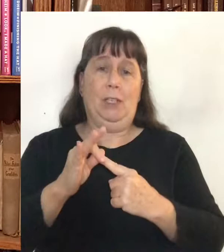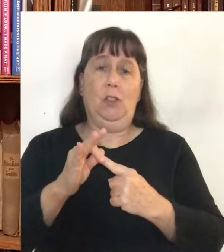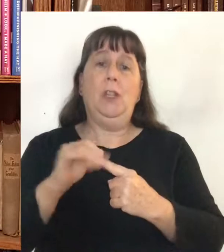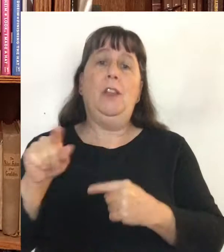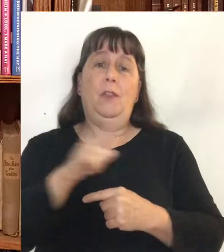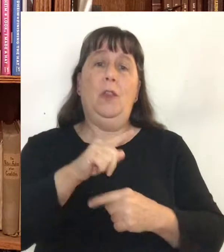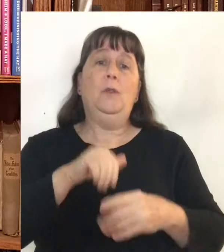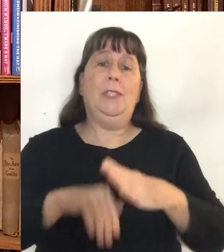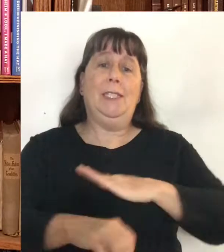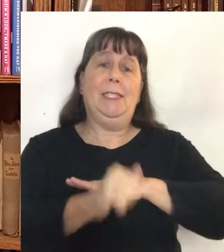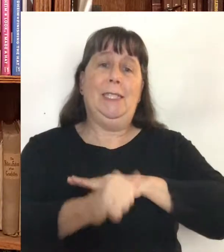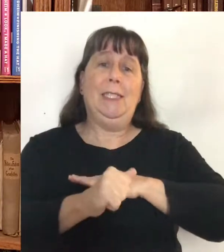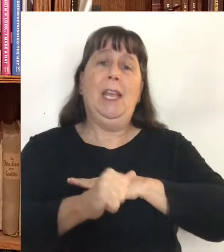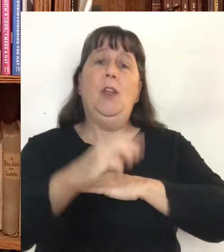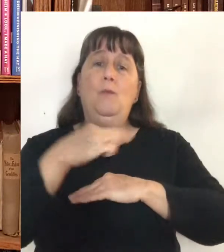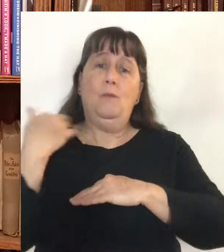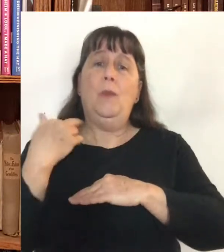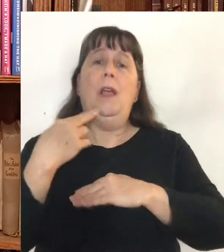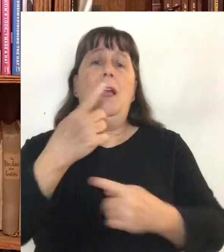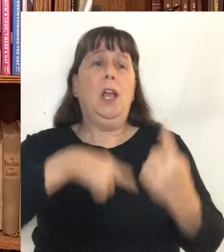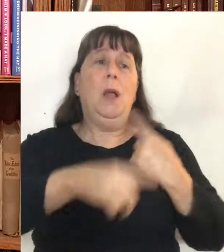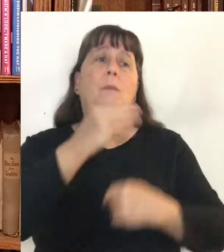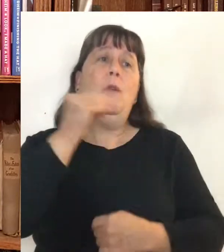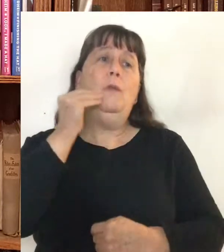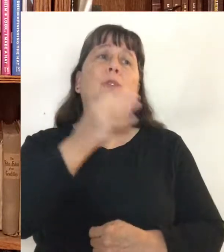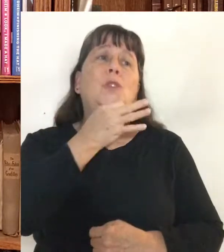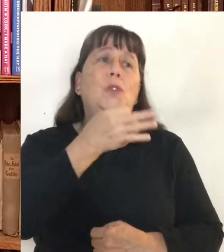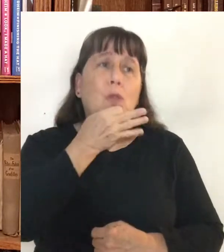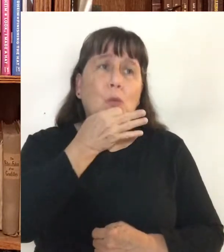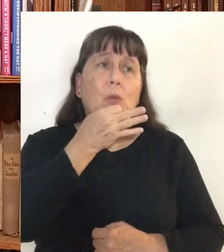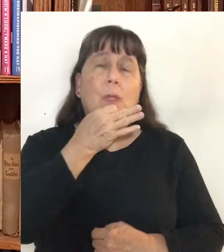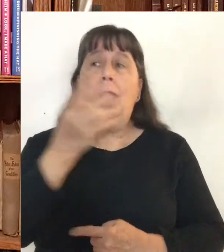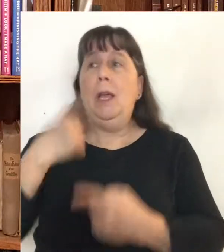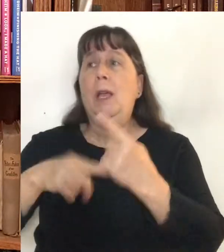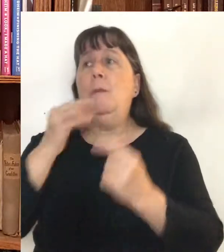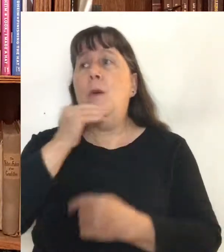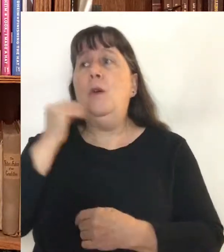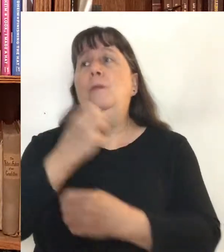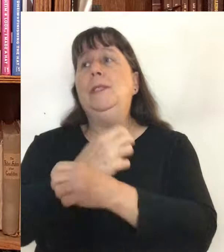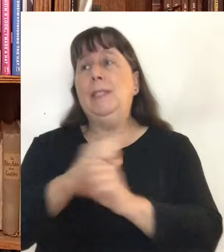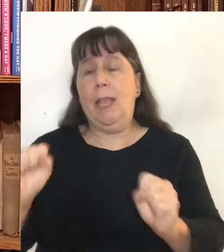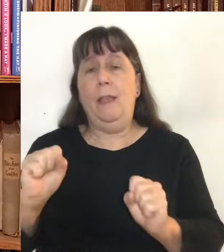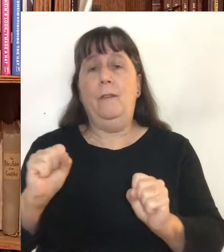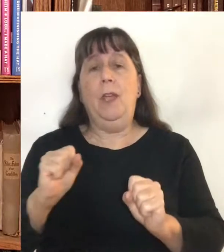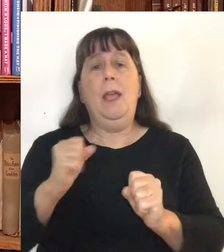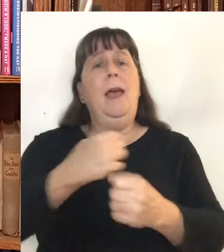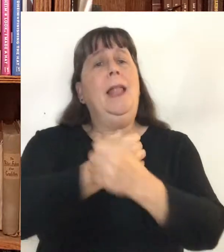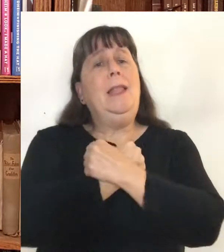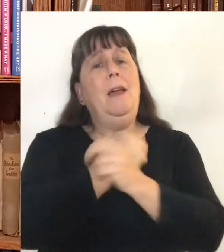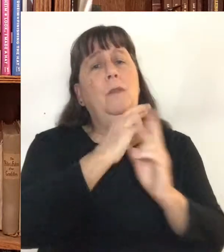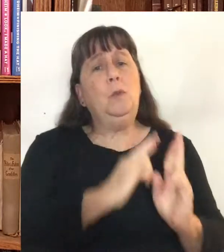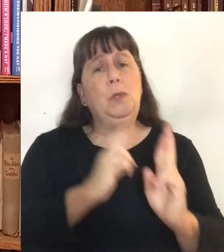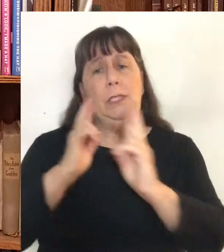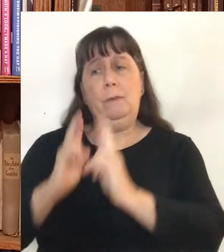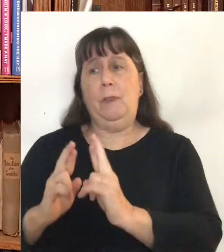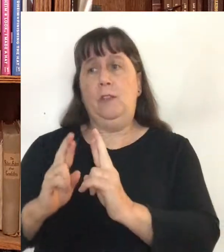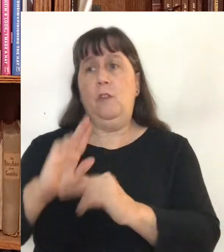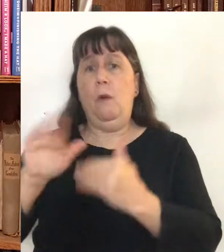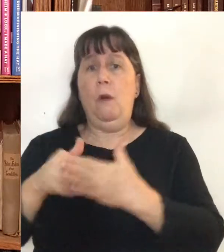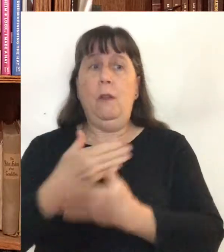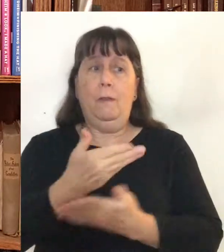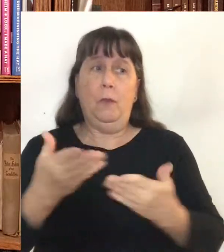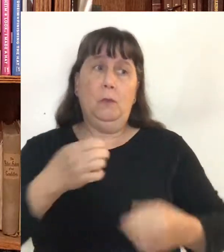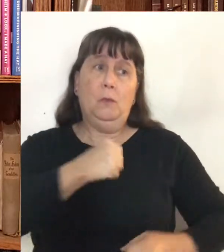harm's way. Come home soon, come home safe. And we send love and respect to those who have come